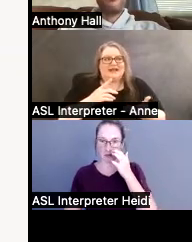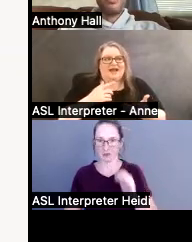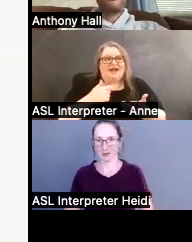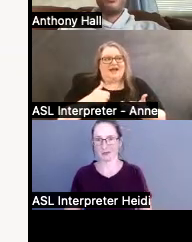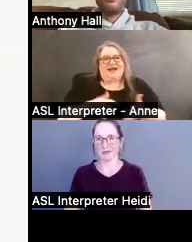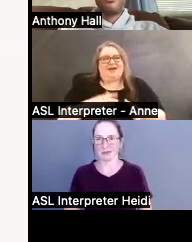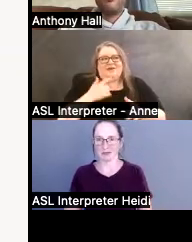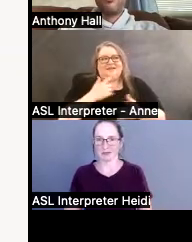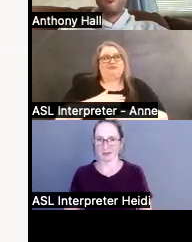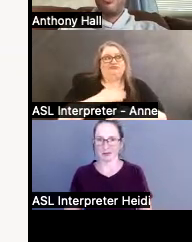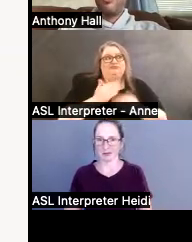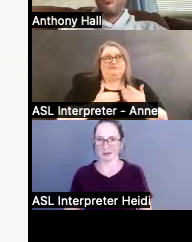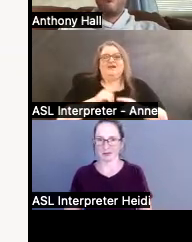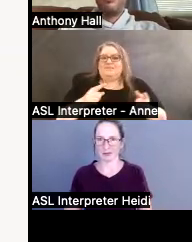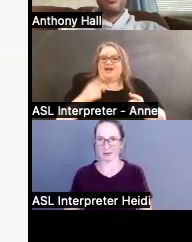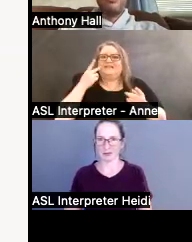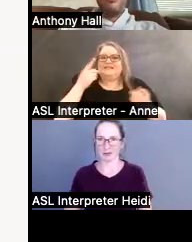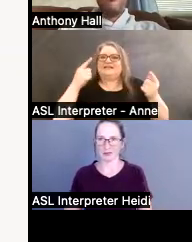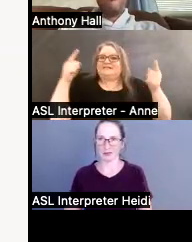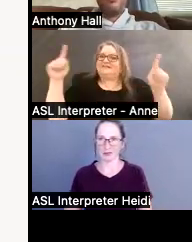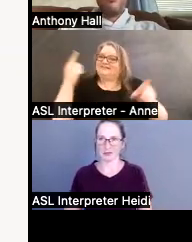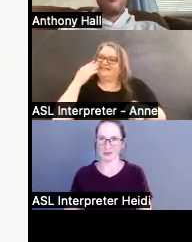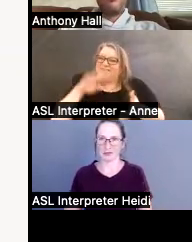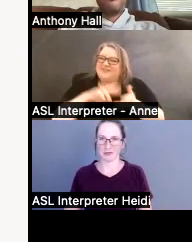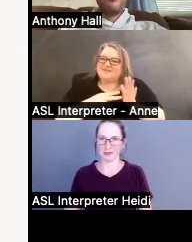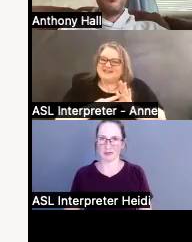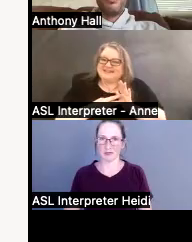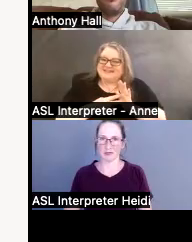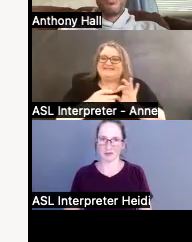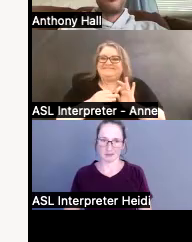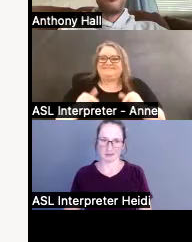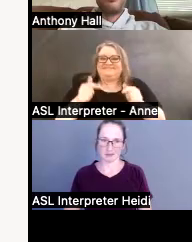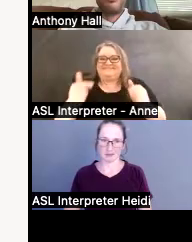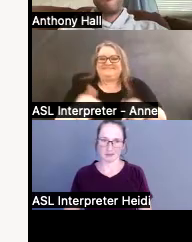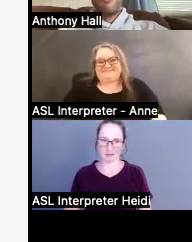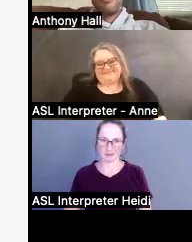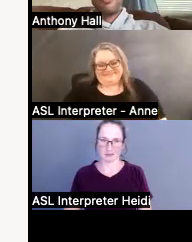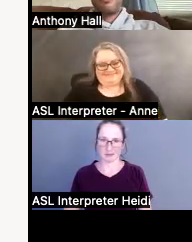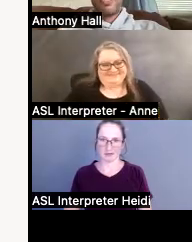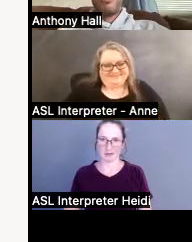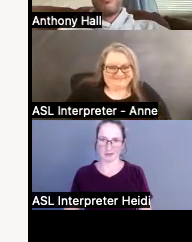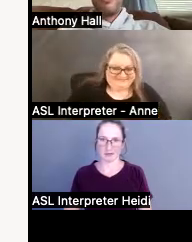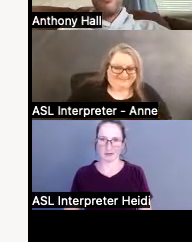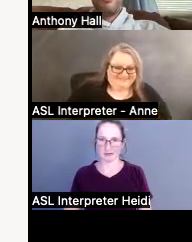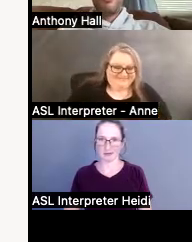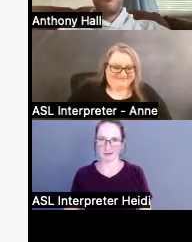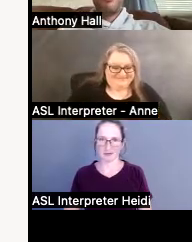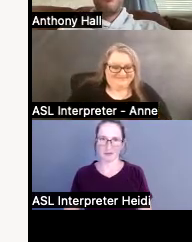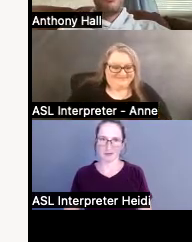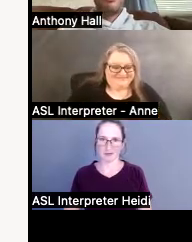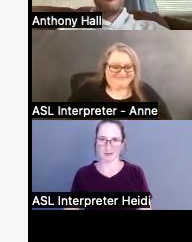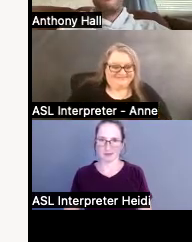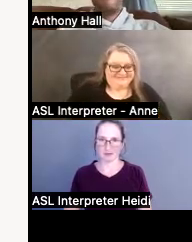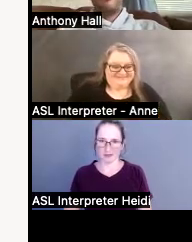process, but actually like see it through. You know what I mean? But now that things have slowed down and actually seeing the effect that it's had on